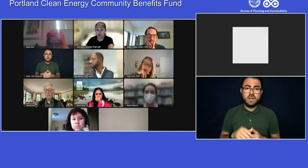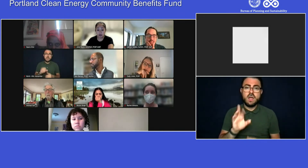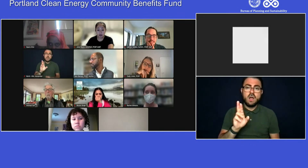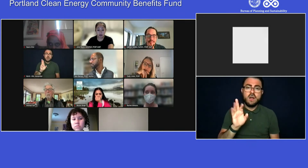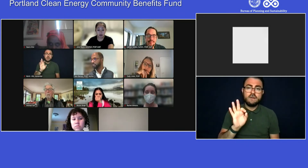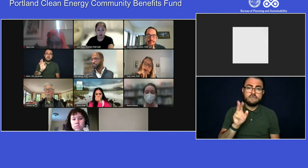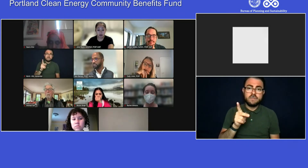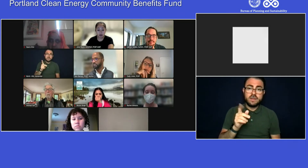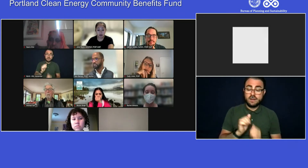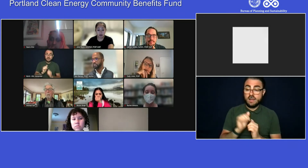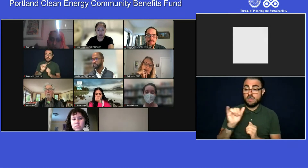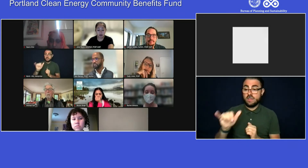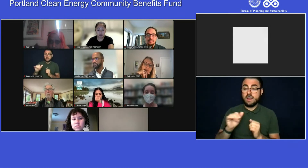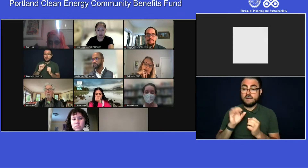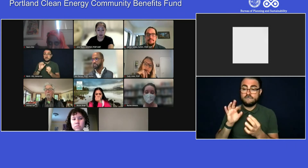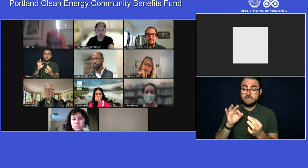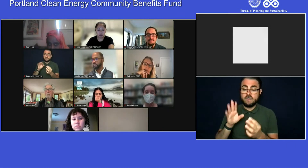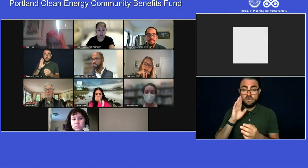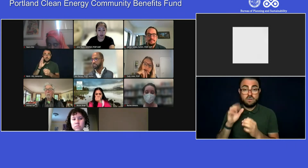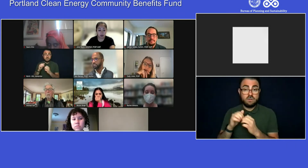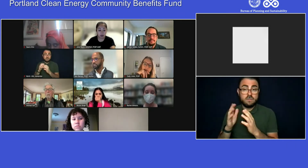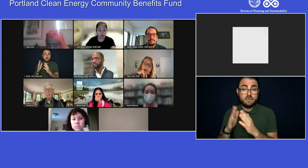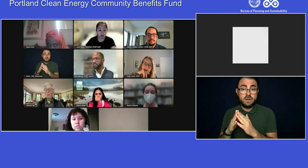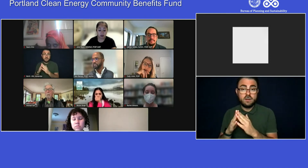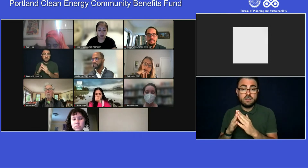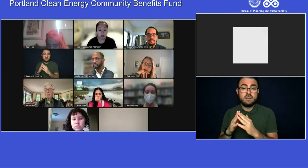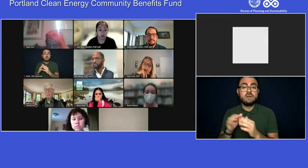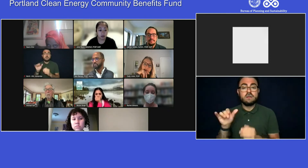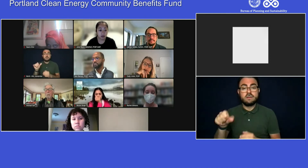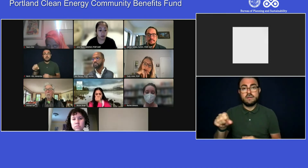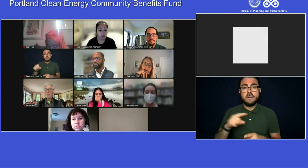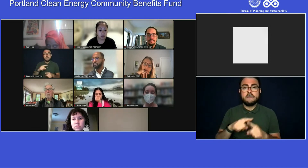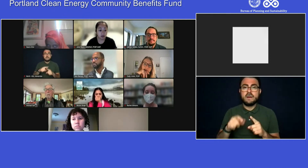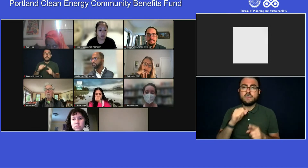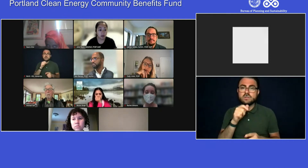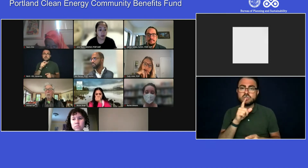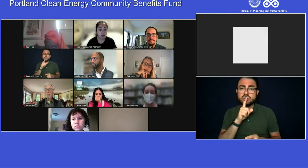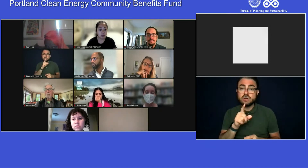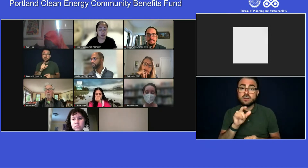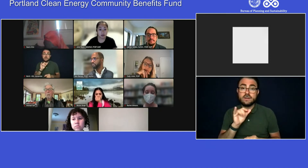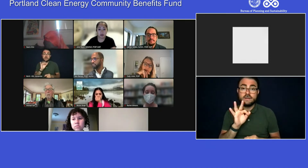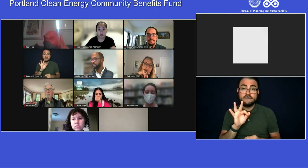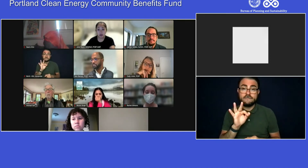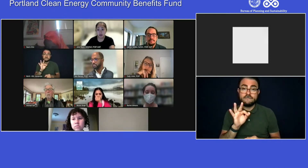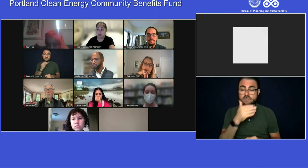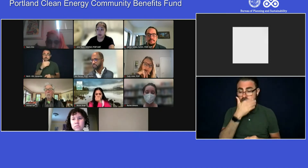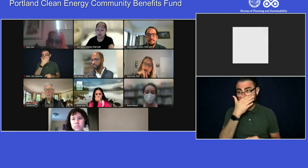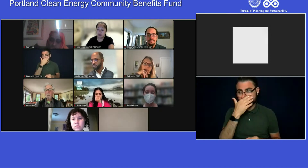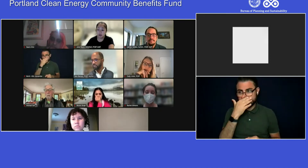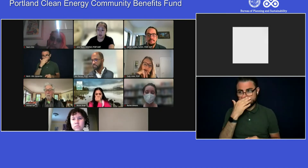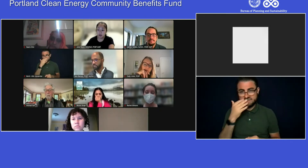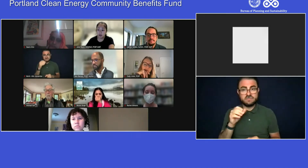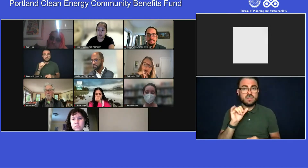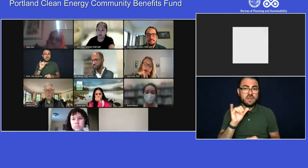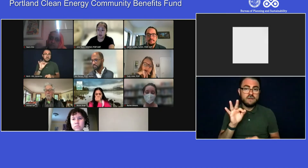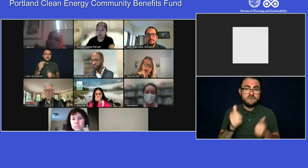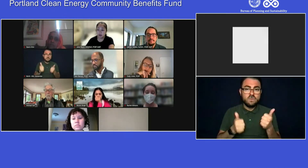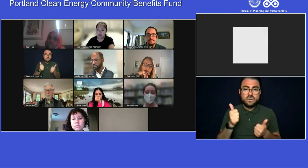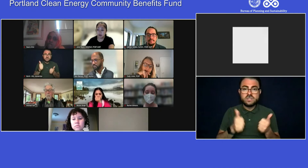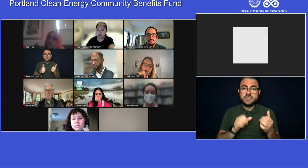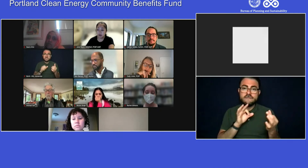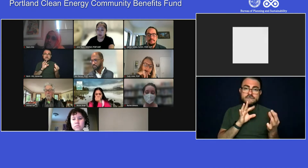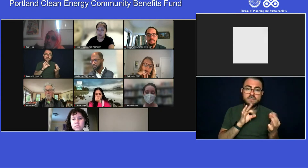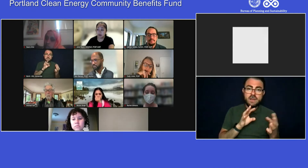feedback is going to be implemented there. But I was just unsure to like which feedback and questions were